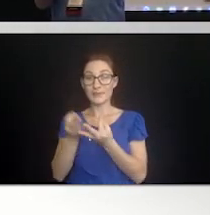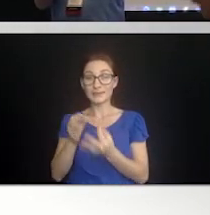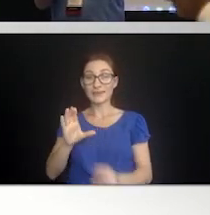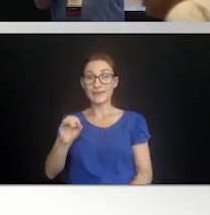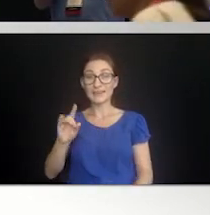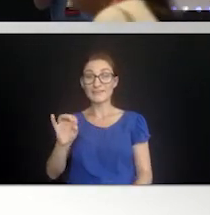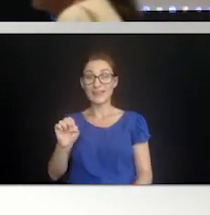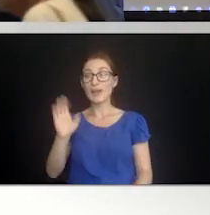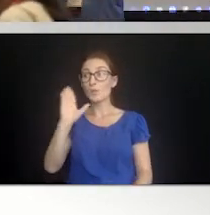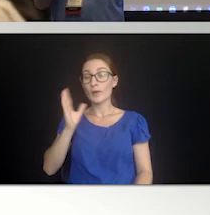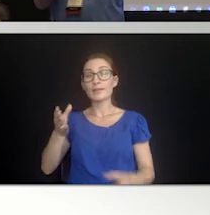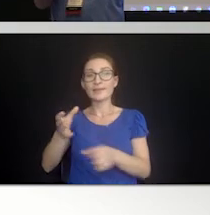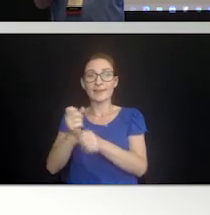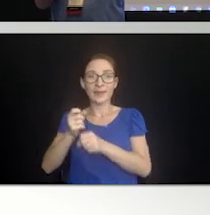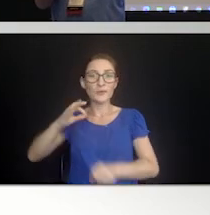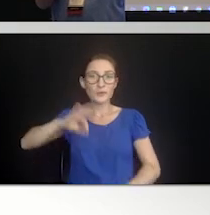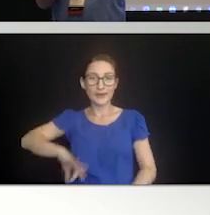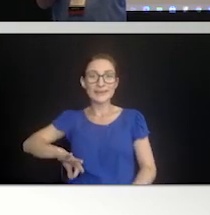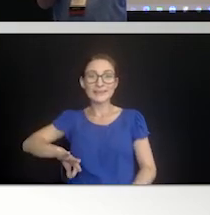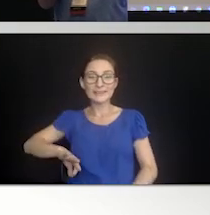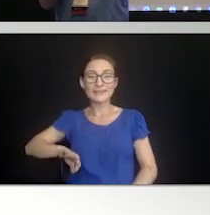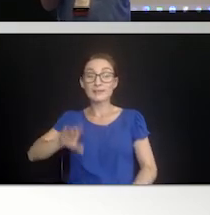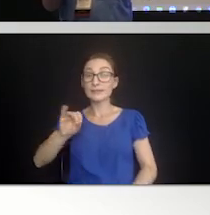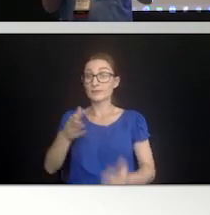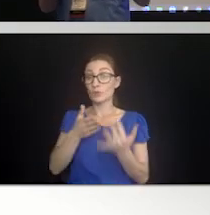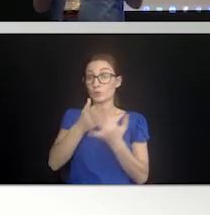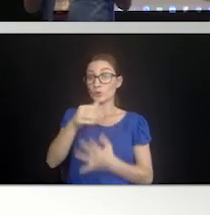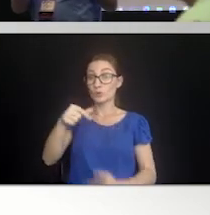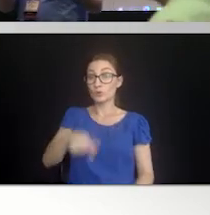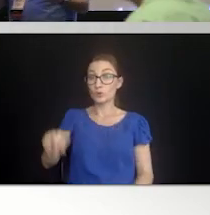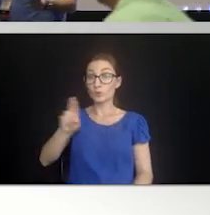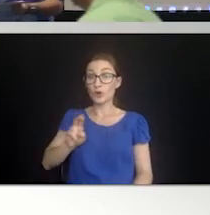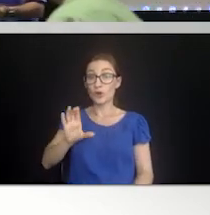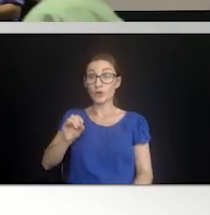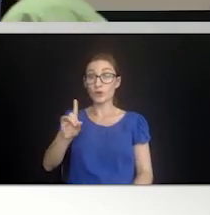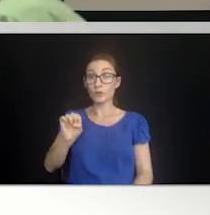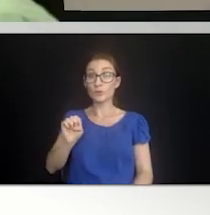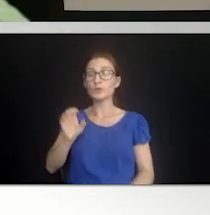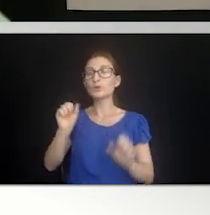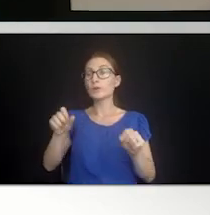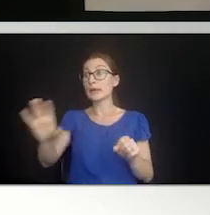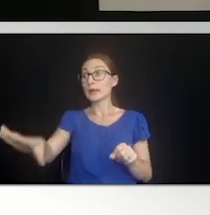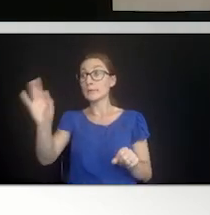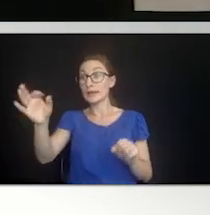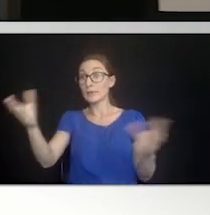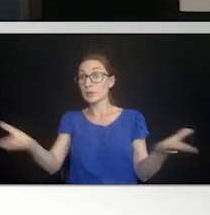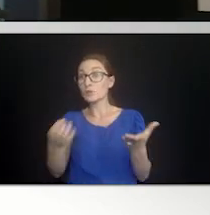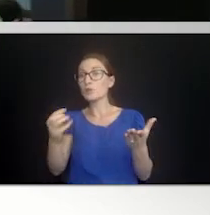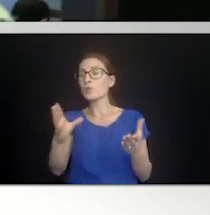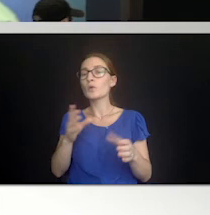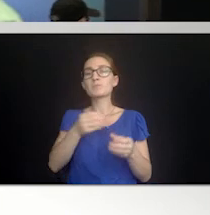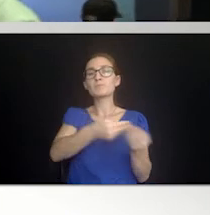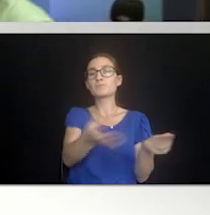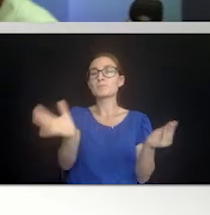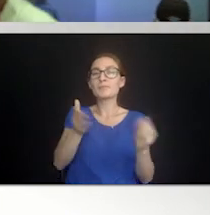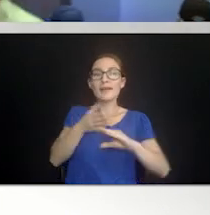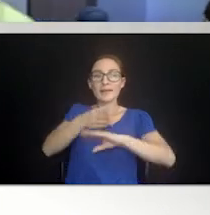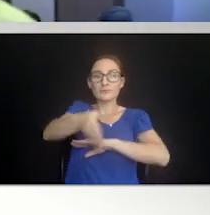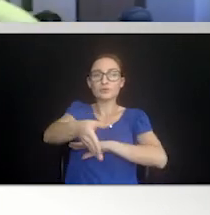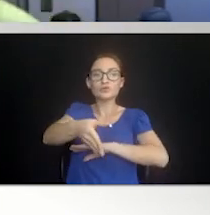gets credit for this, so if you do it that way through that QR code, you can come up here and pick one up, or we can give them out to you